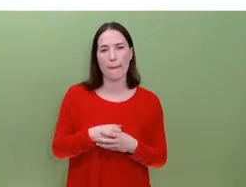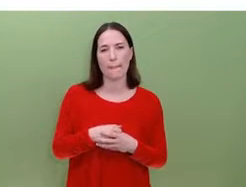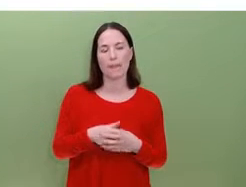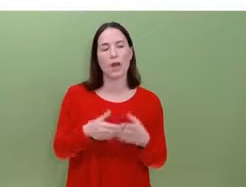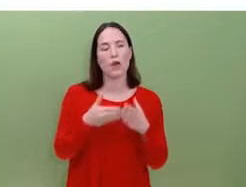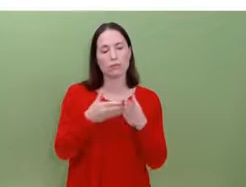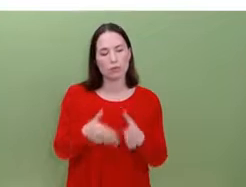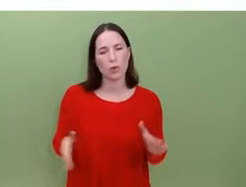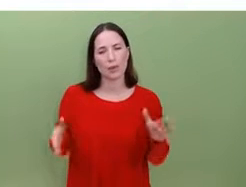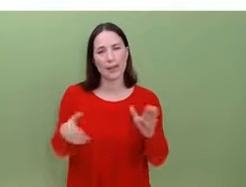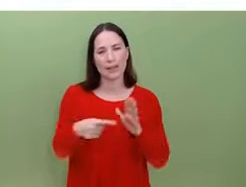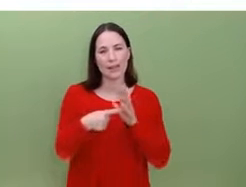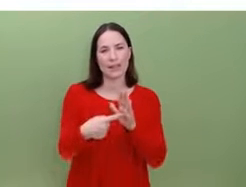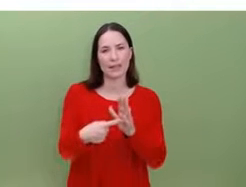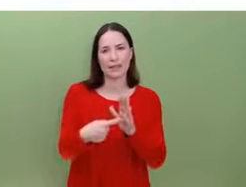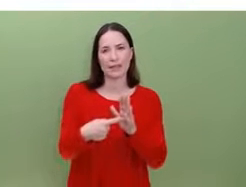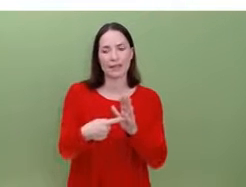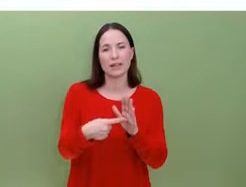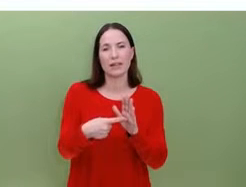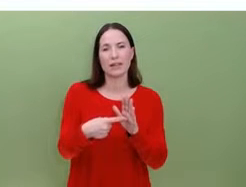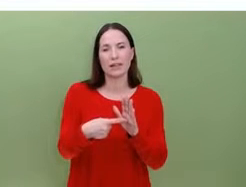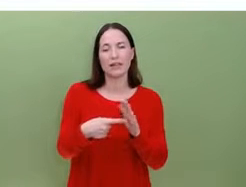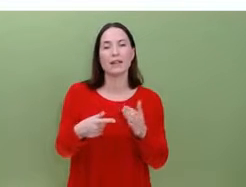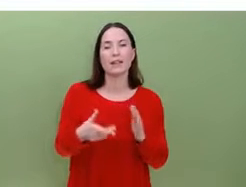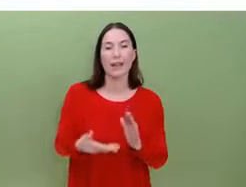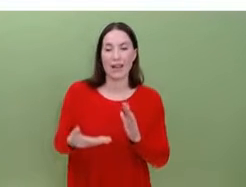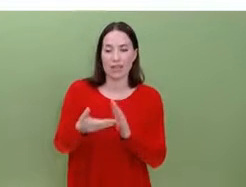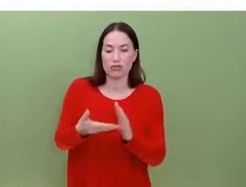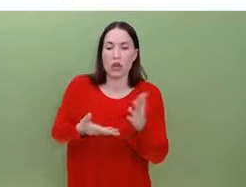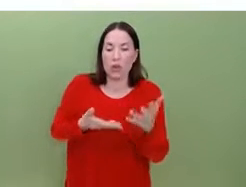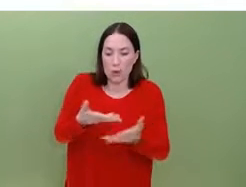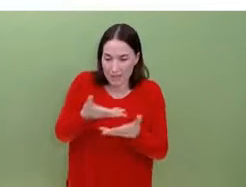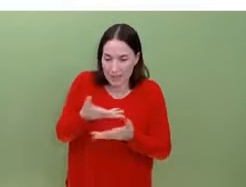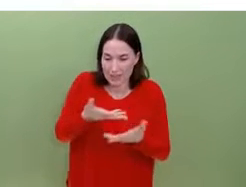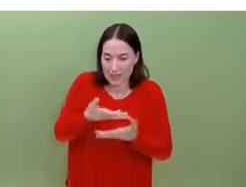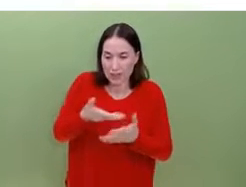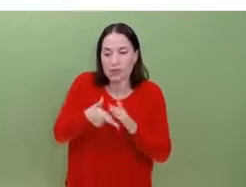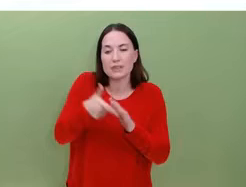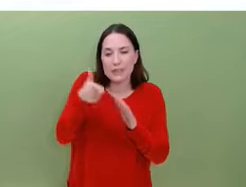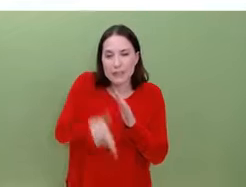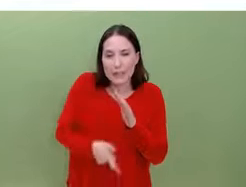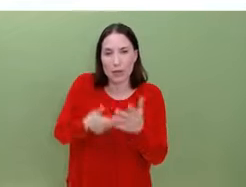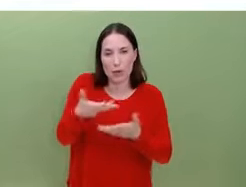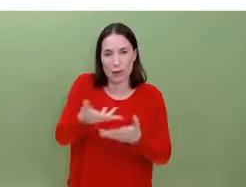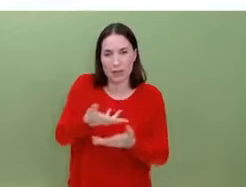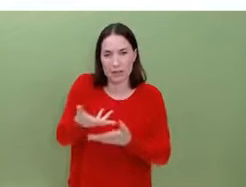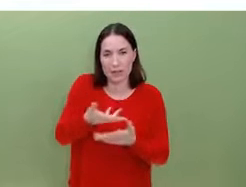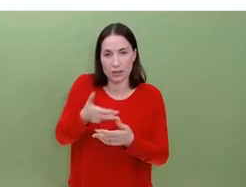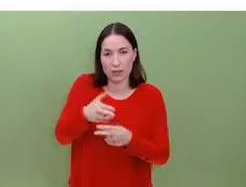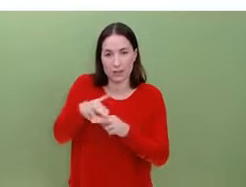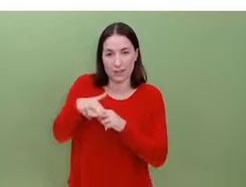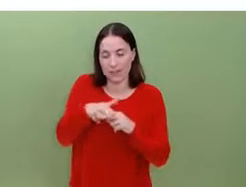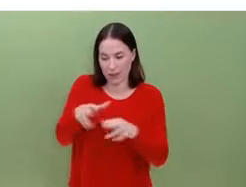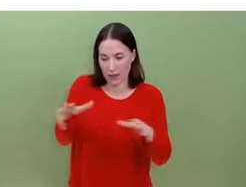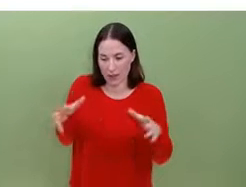that more conversations, the kind of deeper conversations that families had in relation to